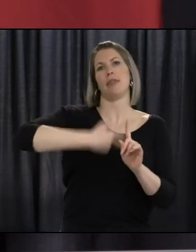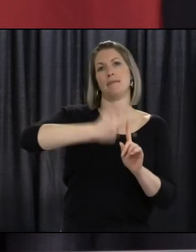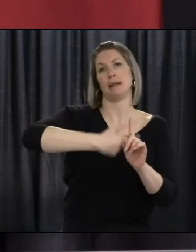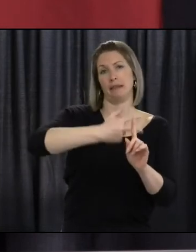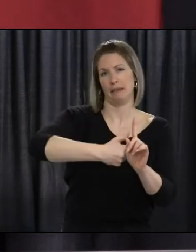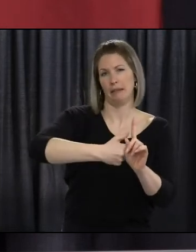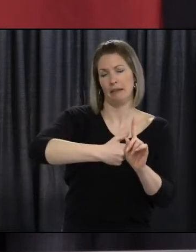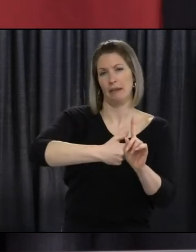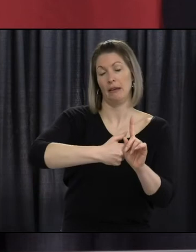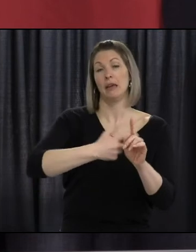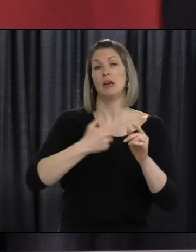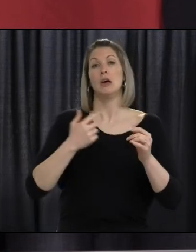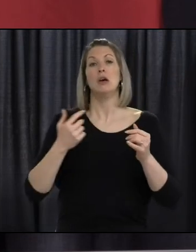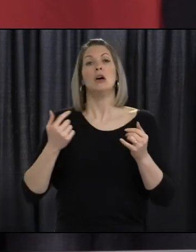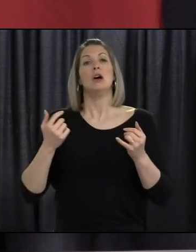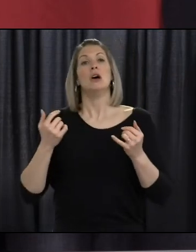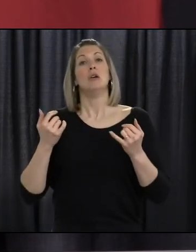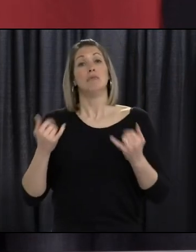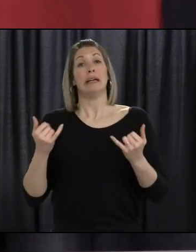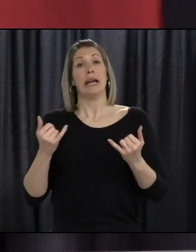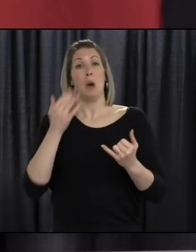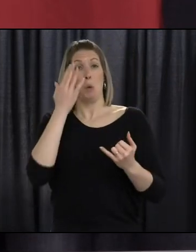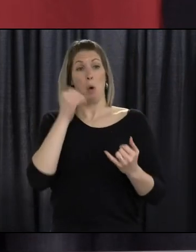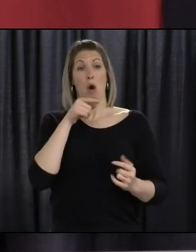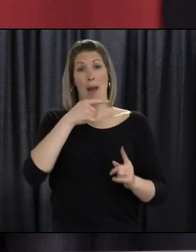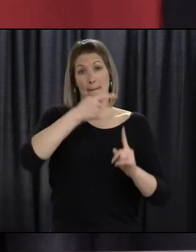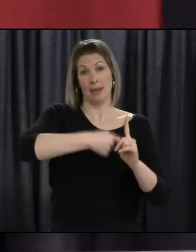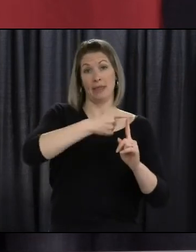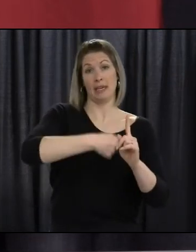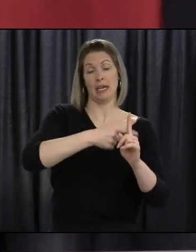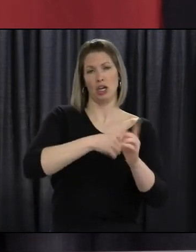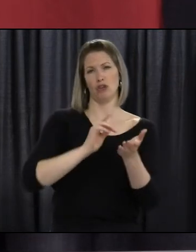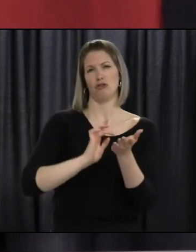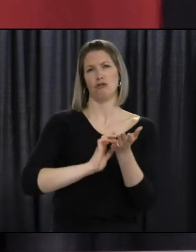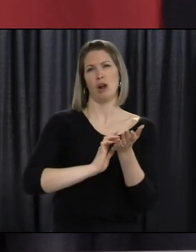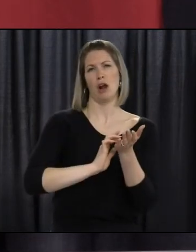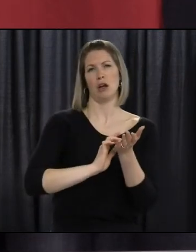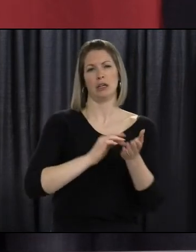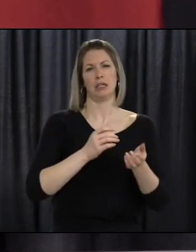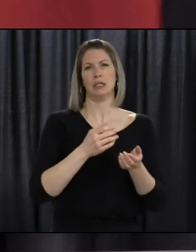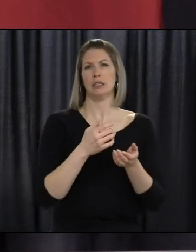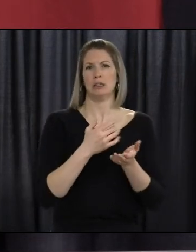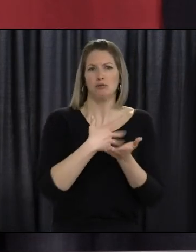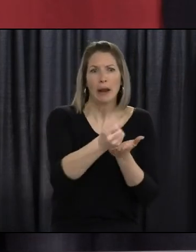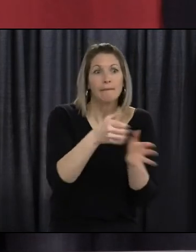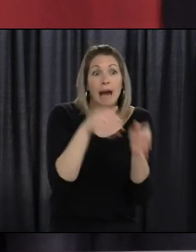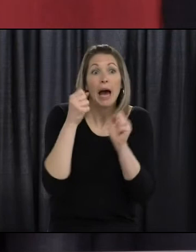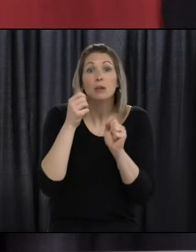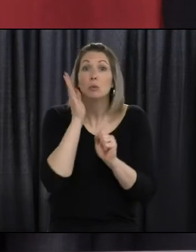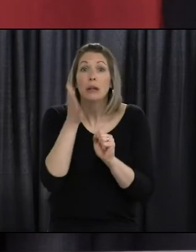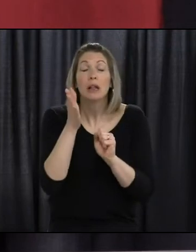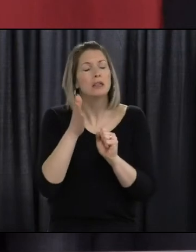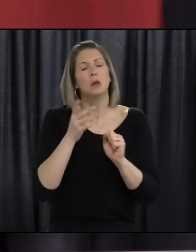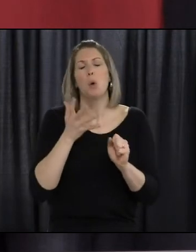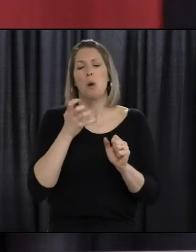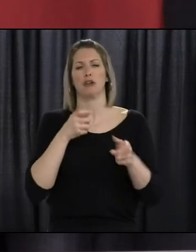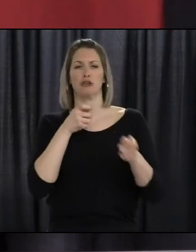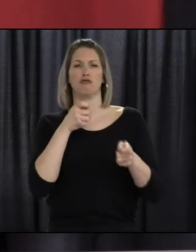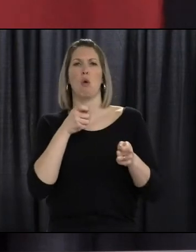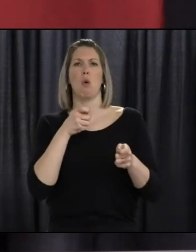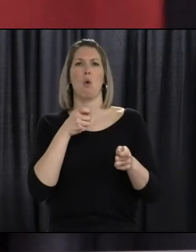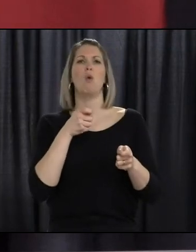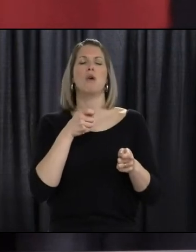really comes down to how you manage drug shortages. And so, first of all, we need to make sure that we have a good supply of medications for people that